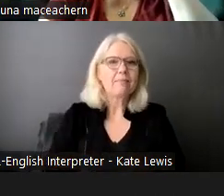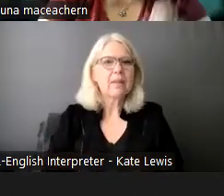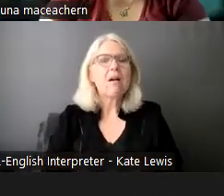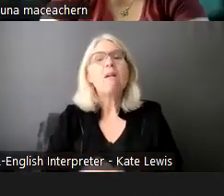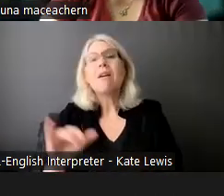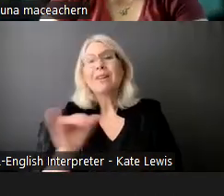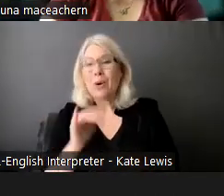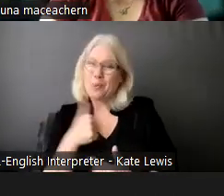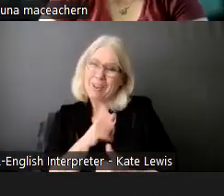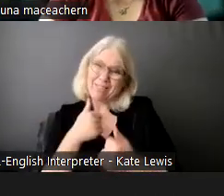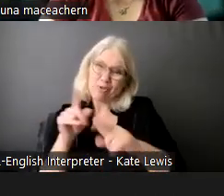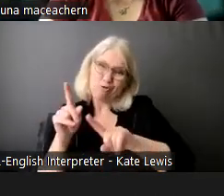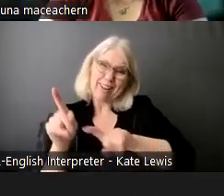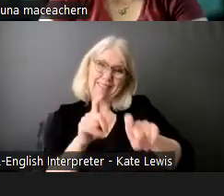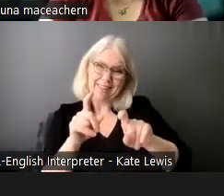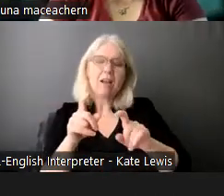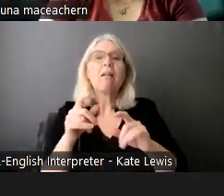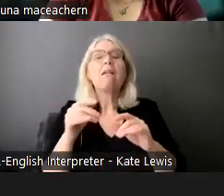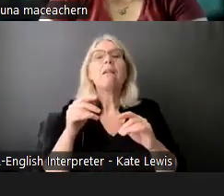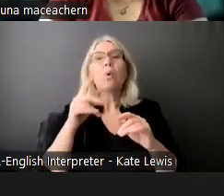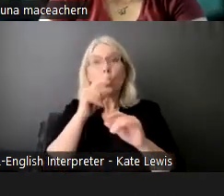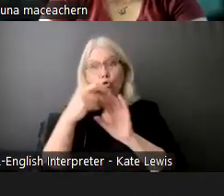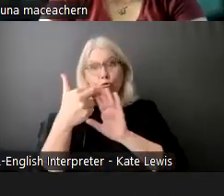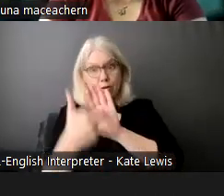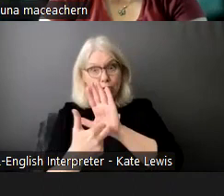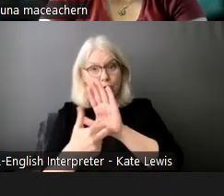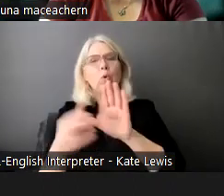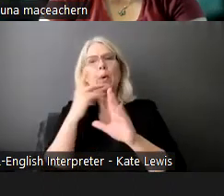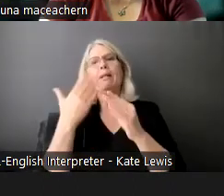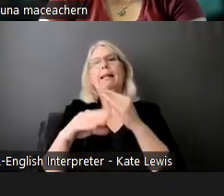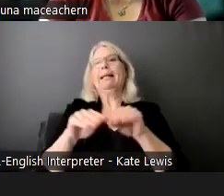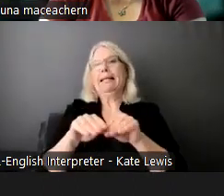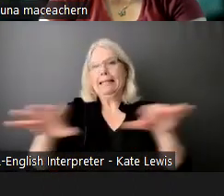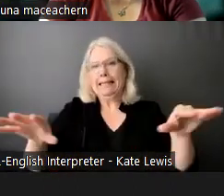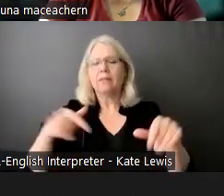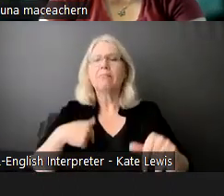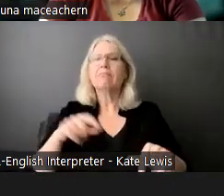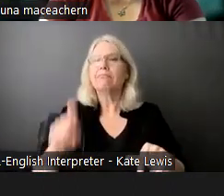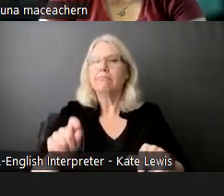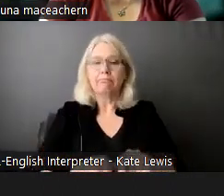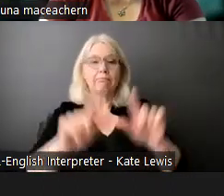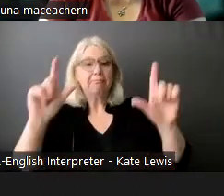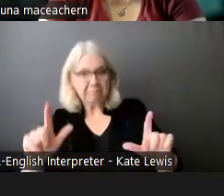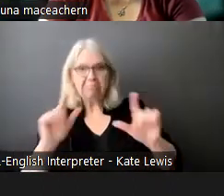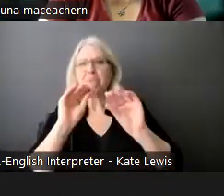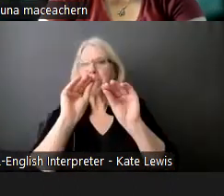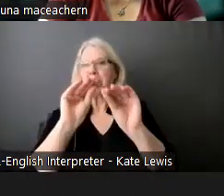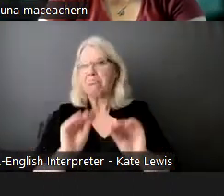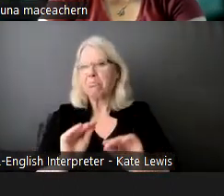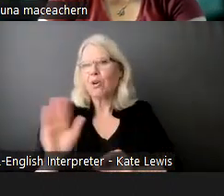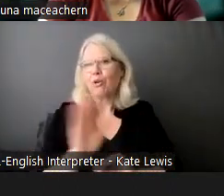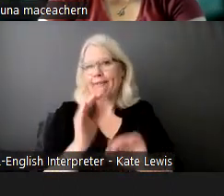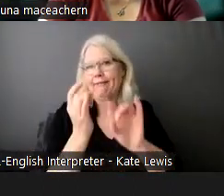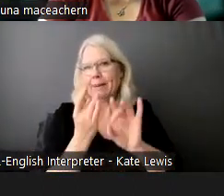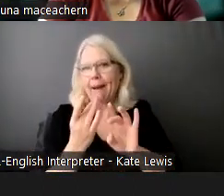survey. A link will be sent to all our participants at the end of the webinar. Your opinions and your feedback